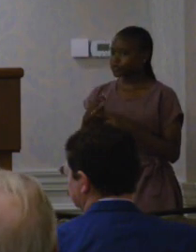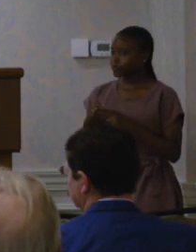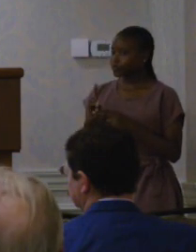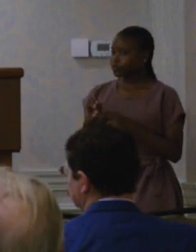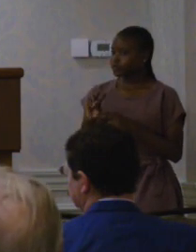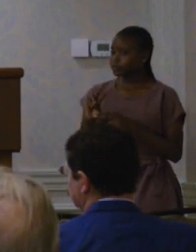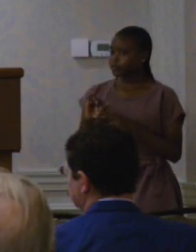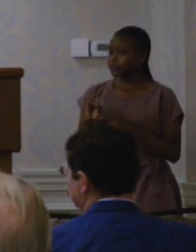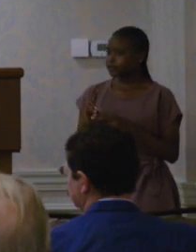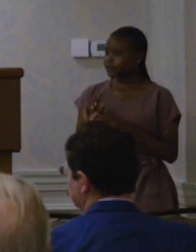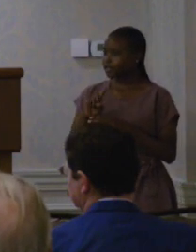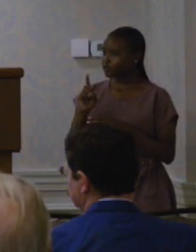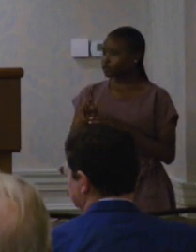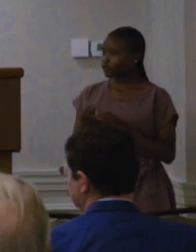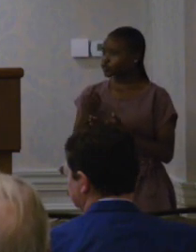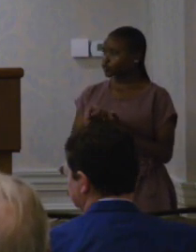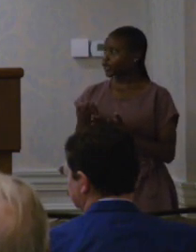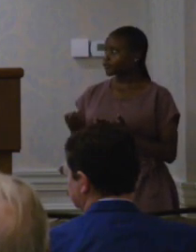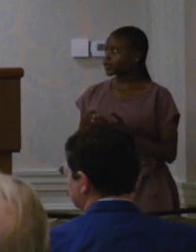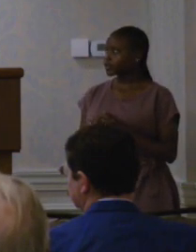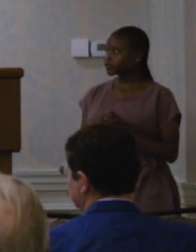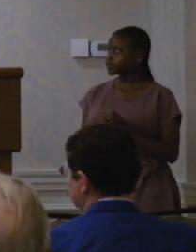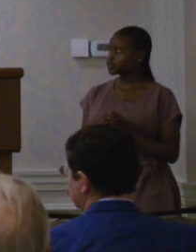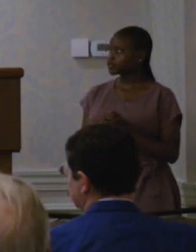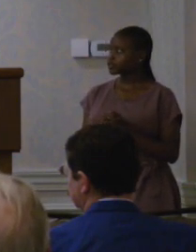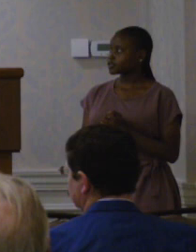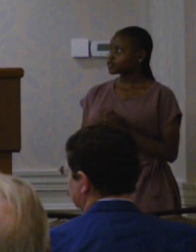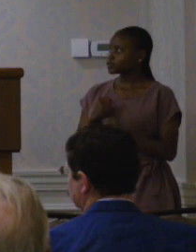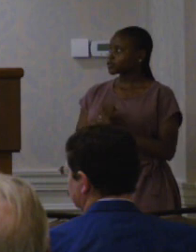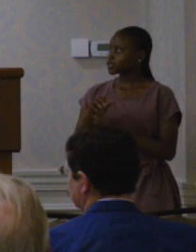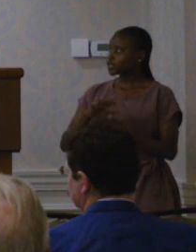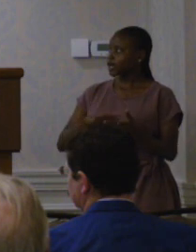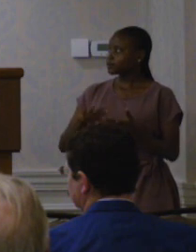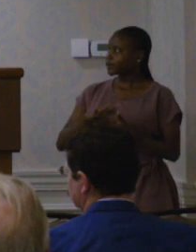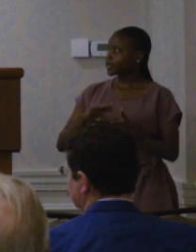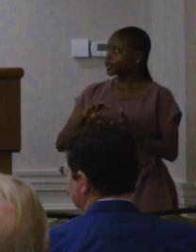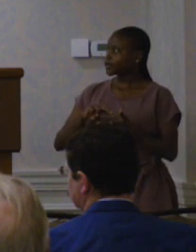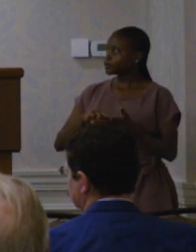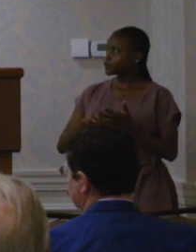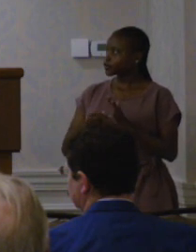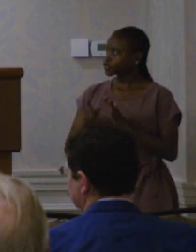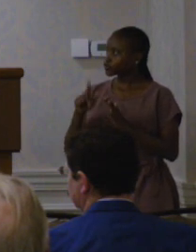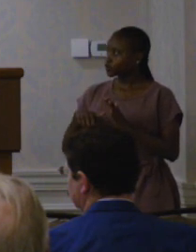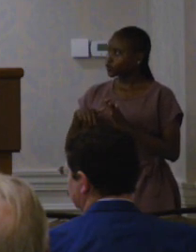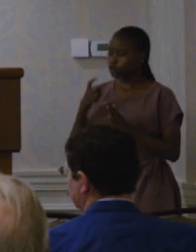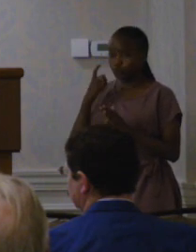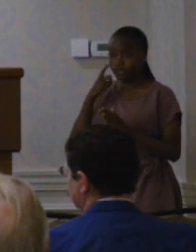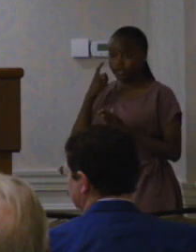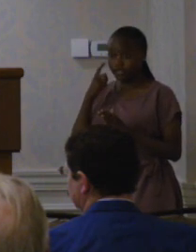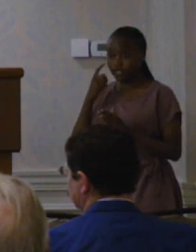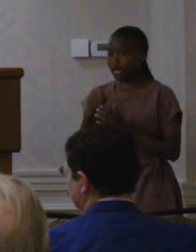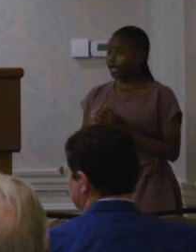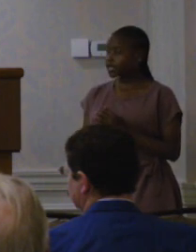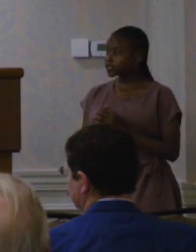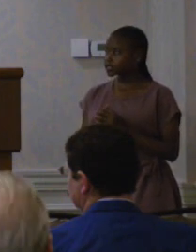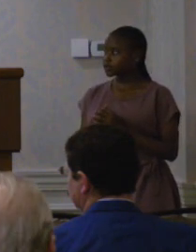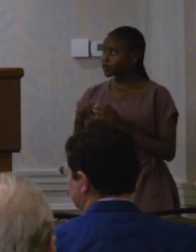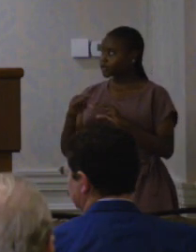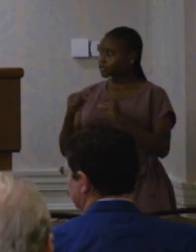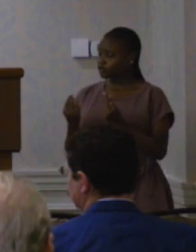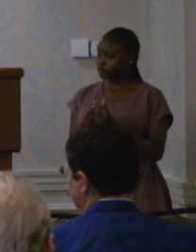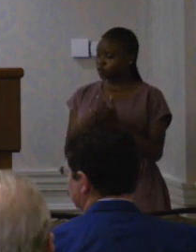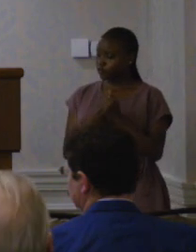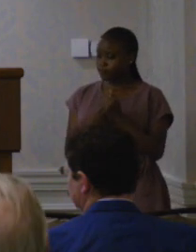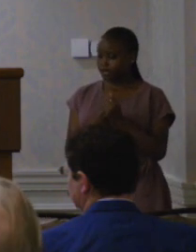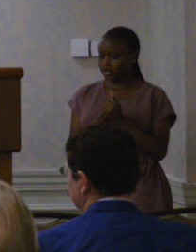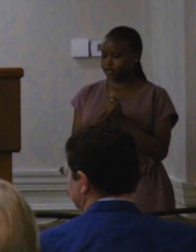because I think that was your question. Within the Blend project, what we realized with this group of partners